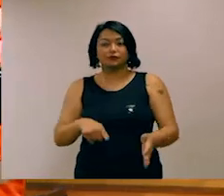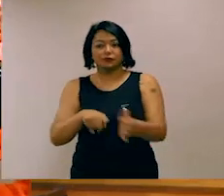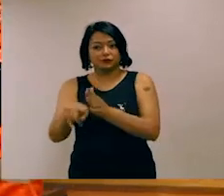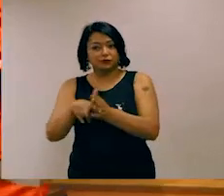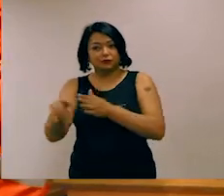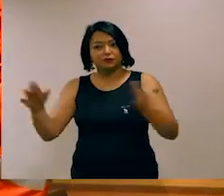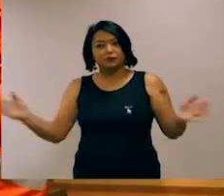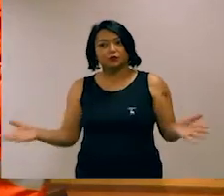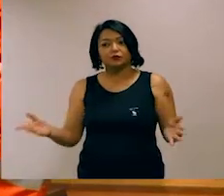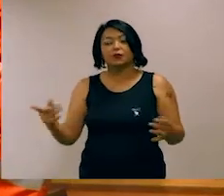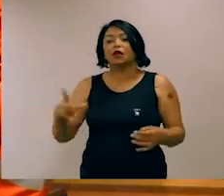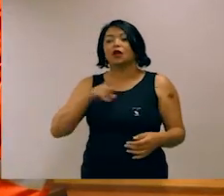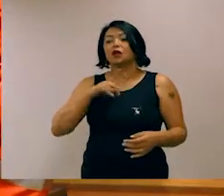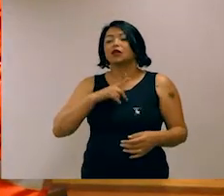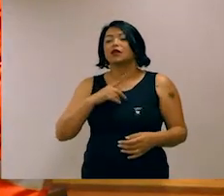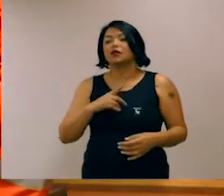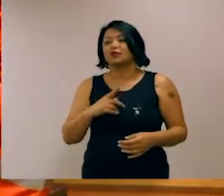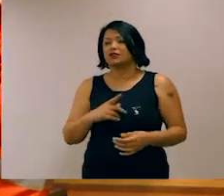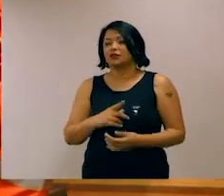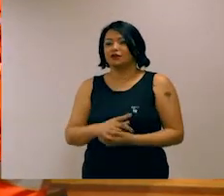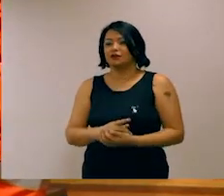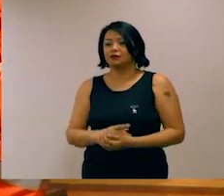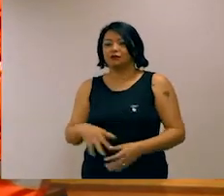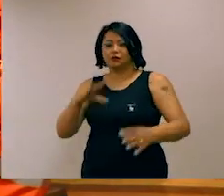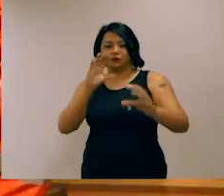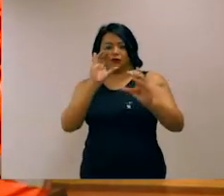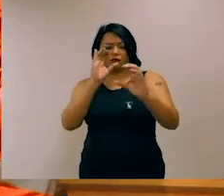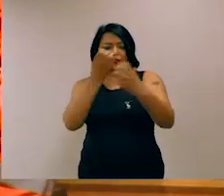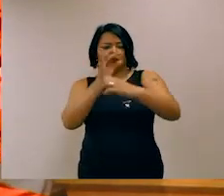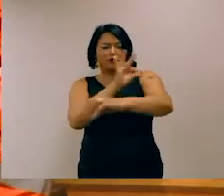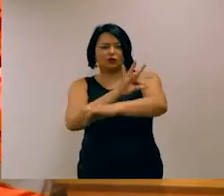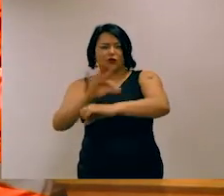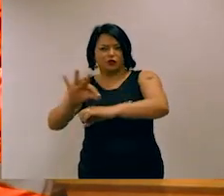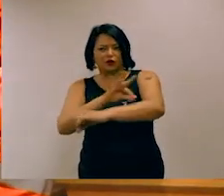many engineers who work at Vale, the company Vale do Rio